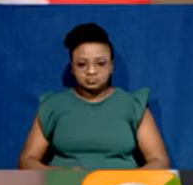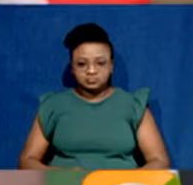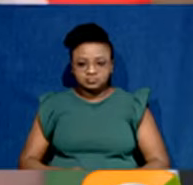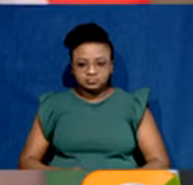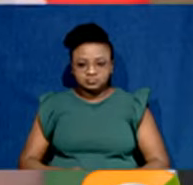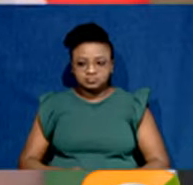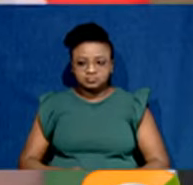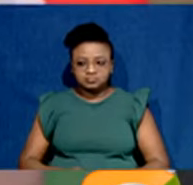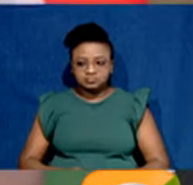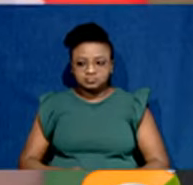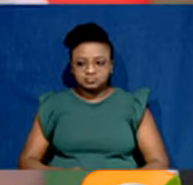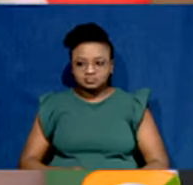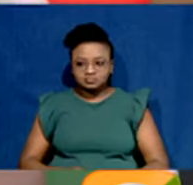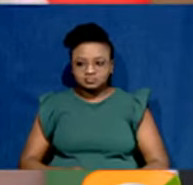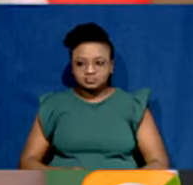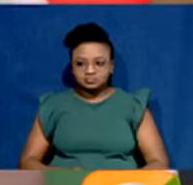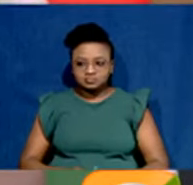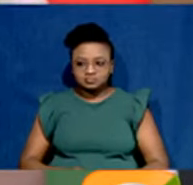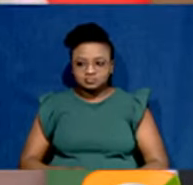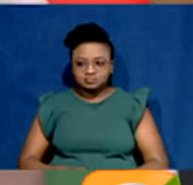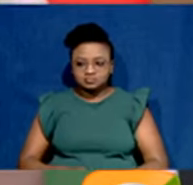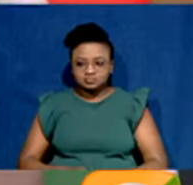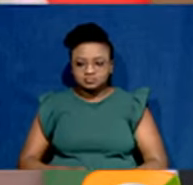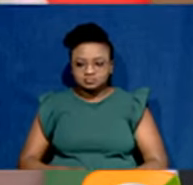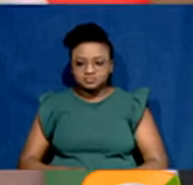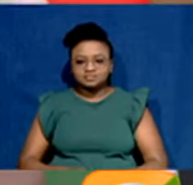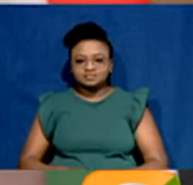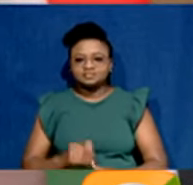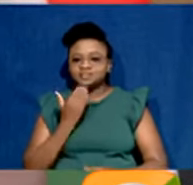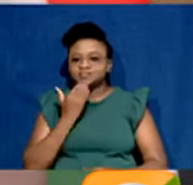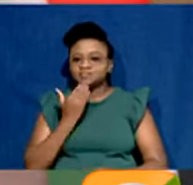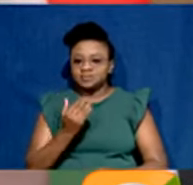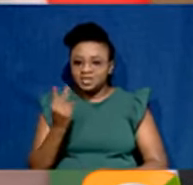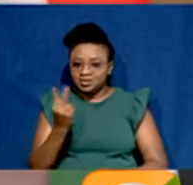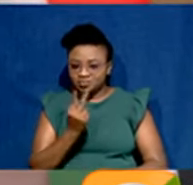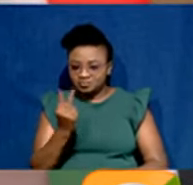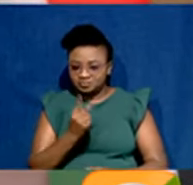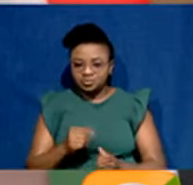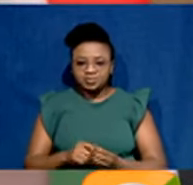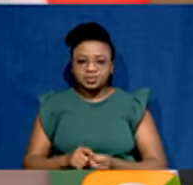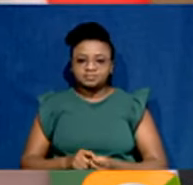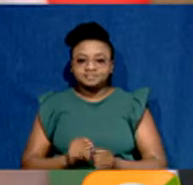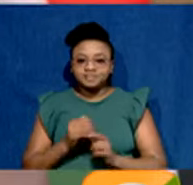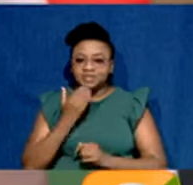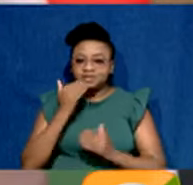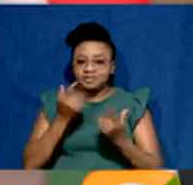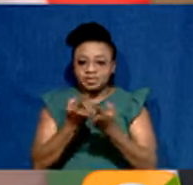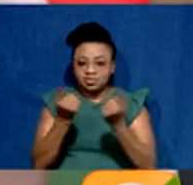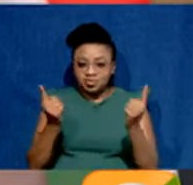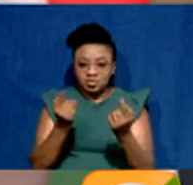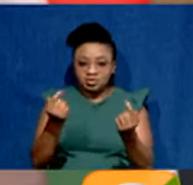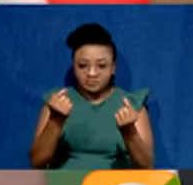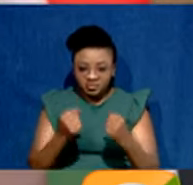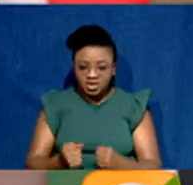Asante sana Ali Manzu na ndugu wenzako ambao mmekuja